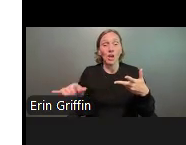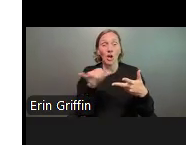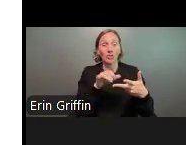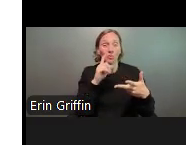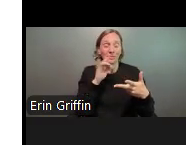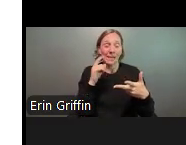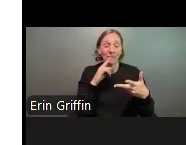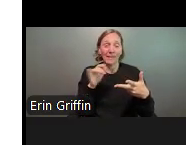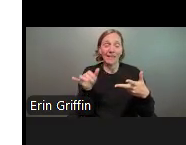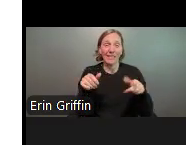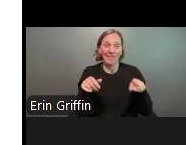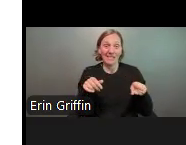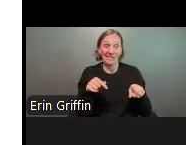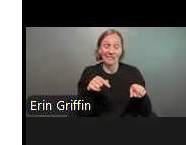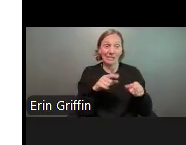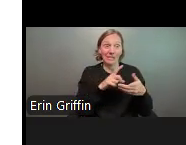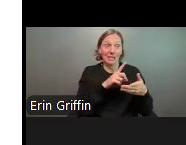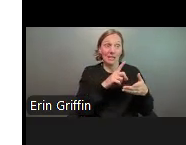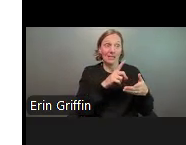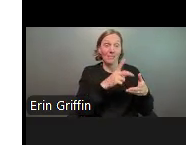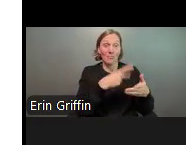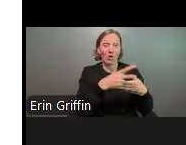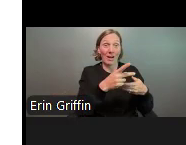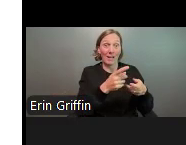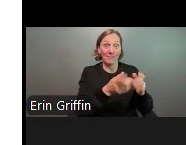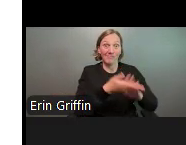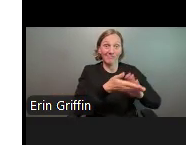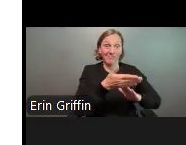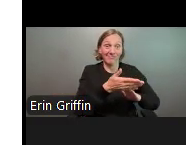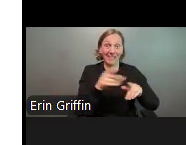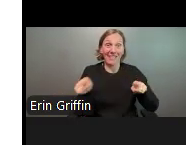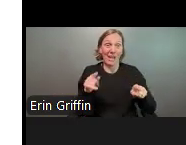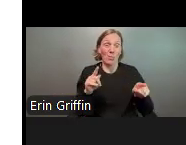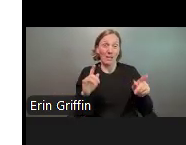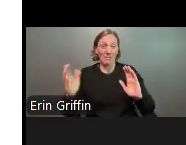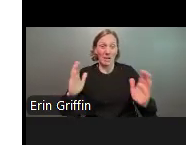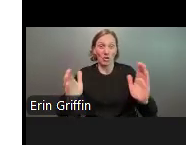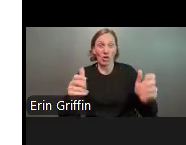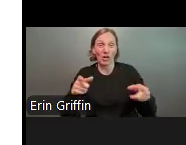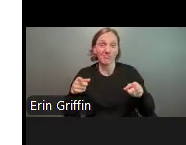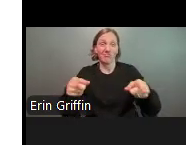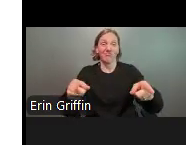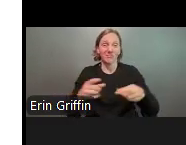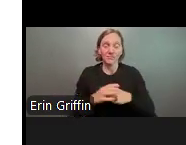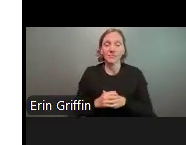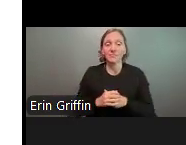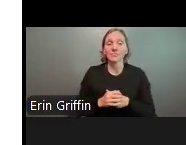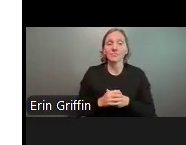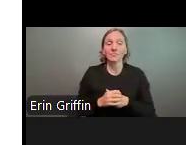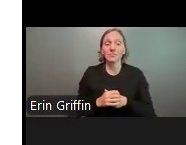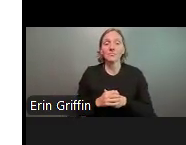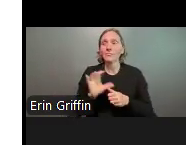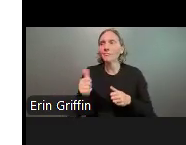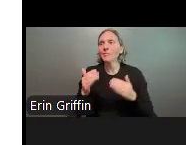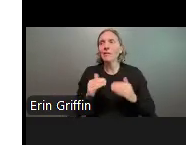of how that program is administered in managed care. We'll talk about that more. Other examples are like fitting